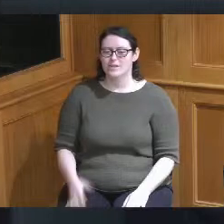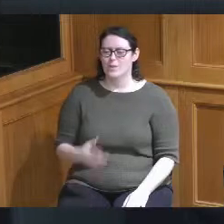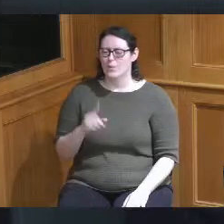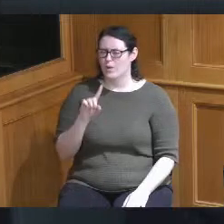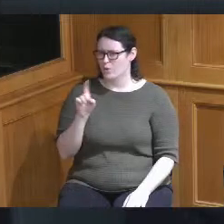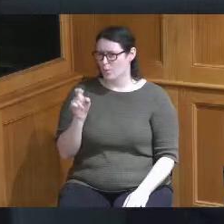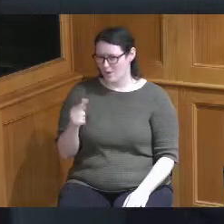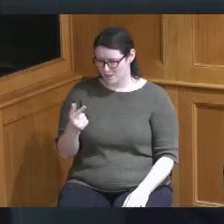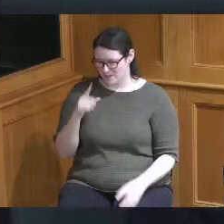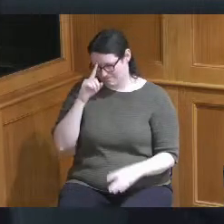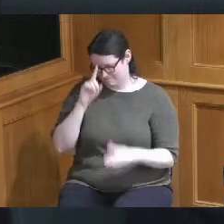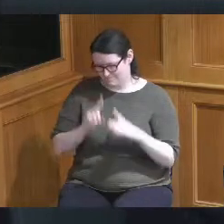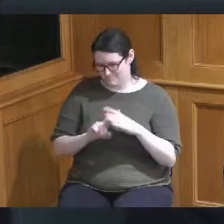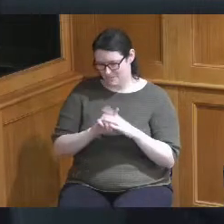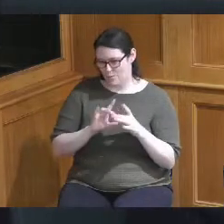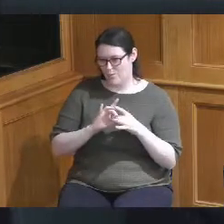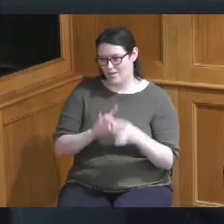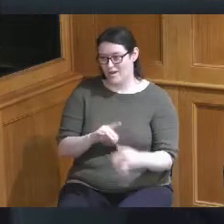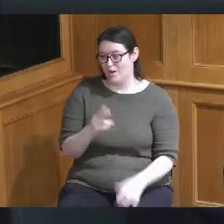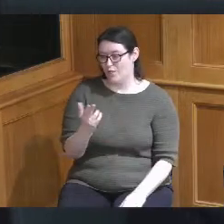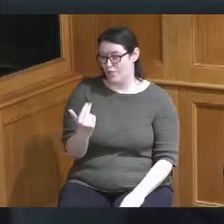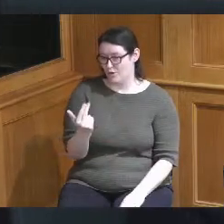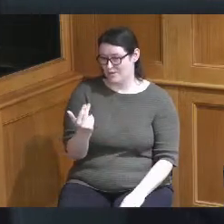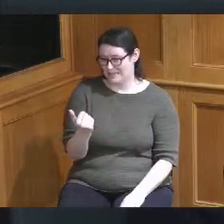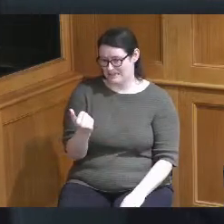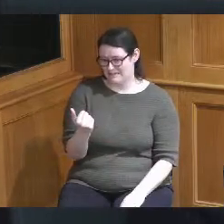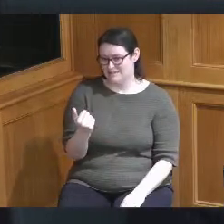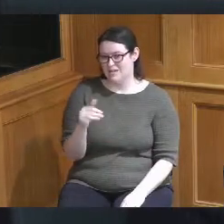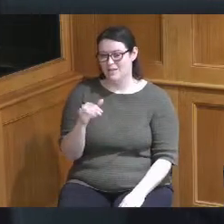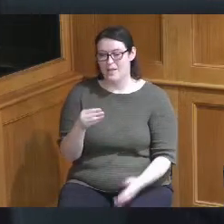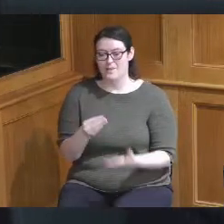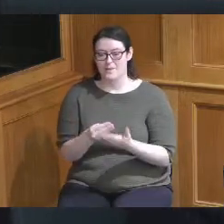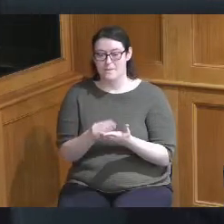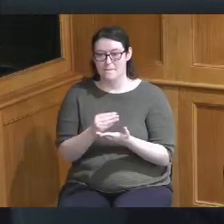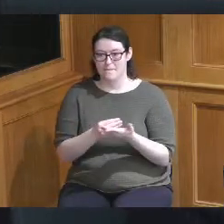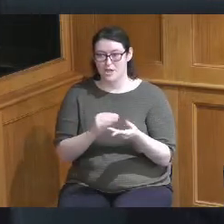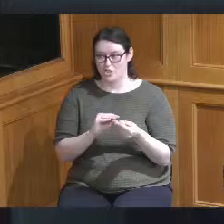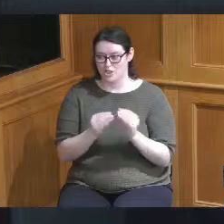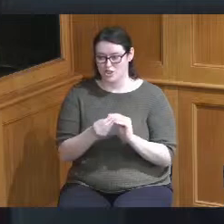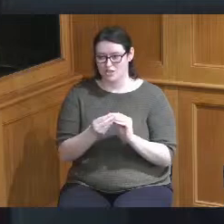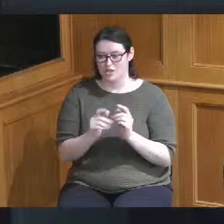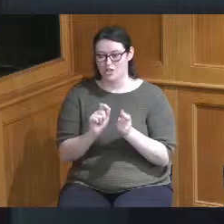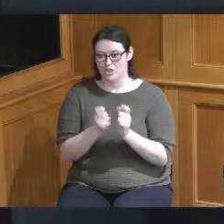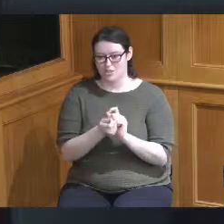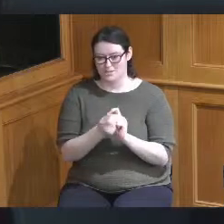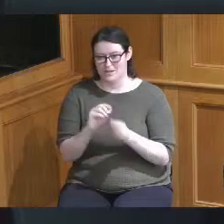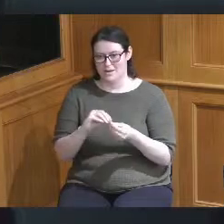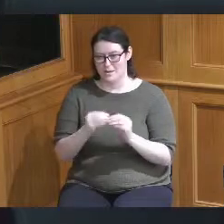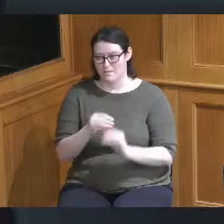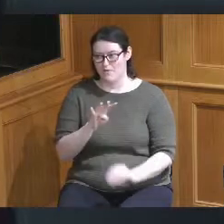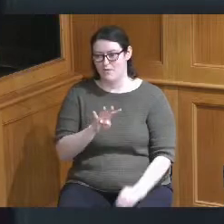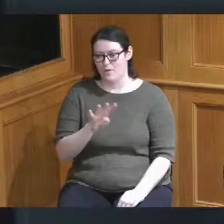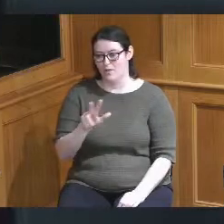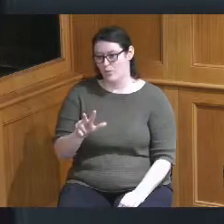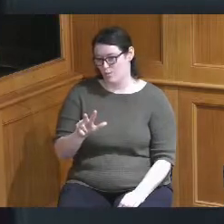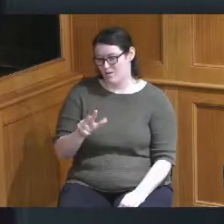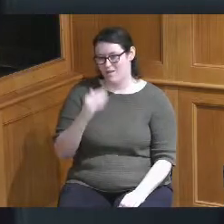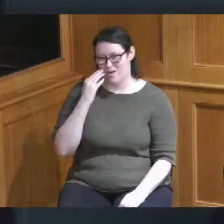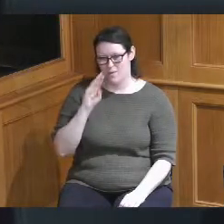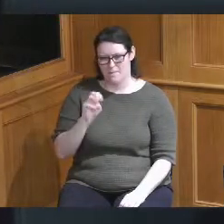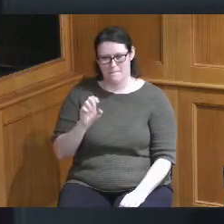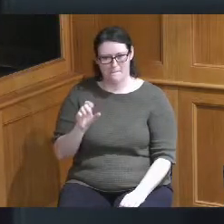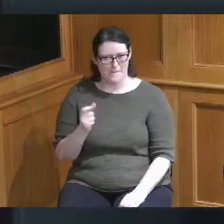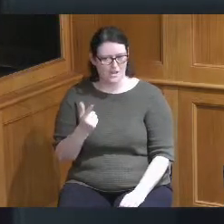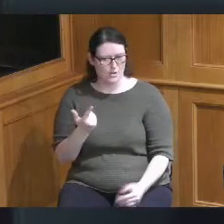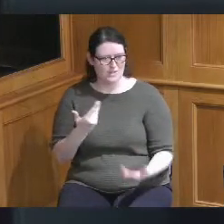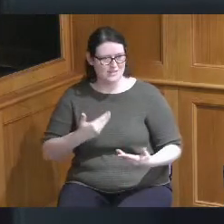I have related to item 13. So this is the budget adjustment, number 43. And I know Michael is in the room. And Michael,